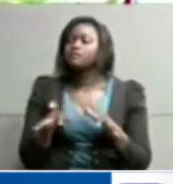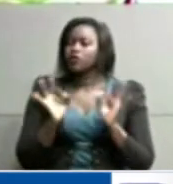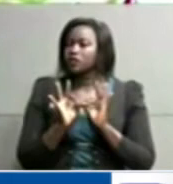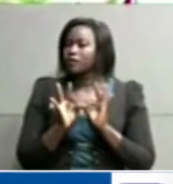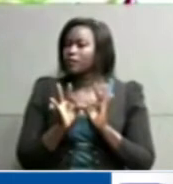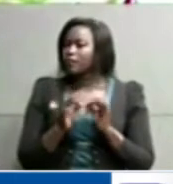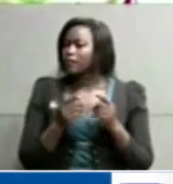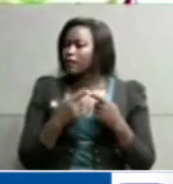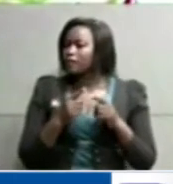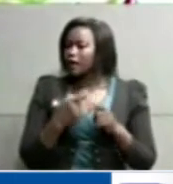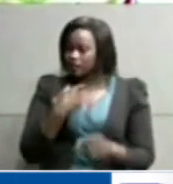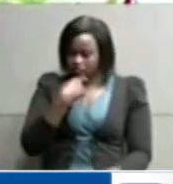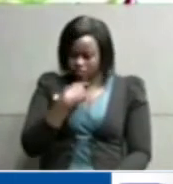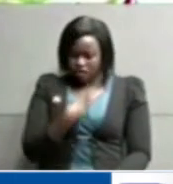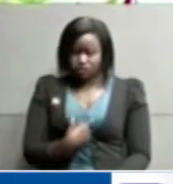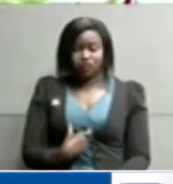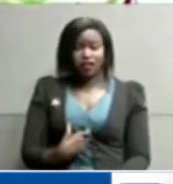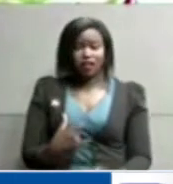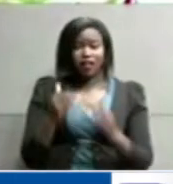But at a personal level,